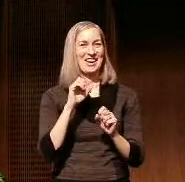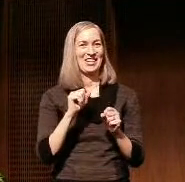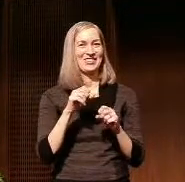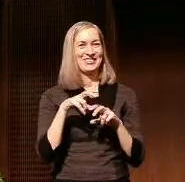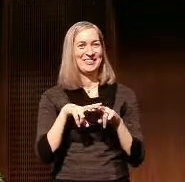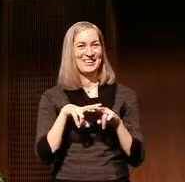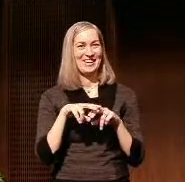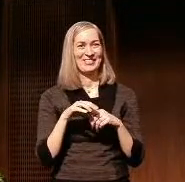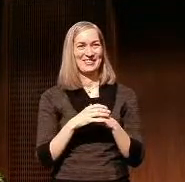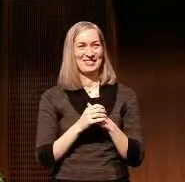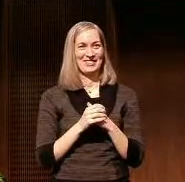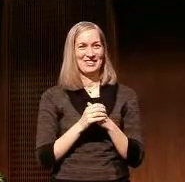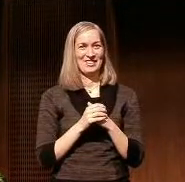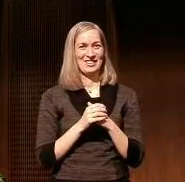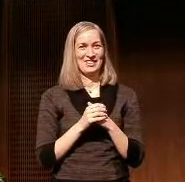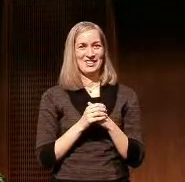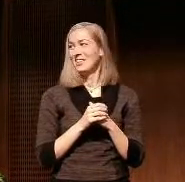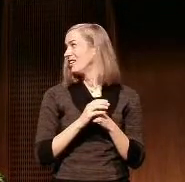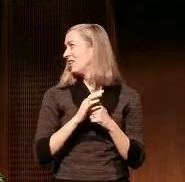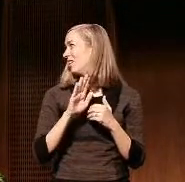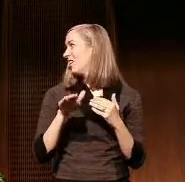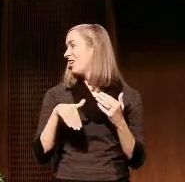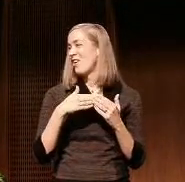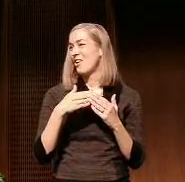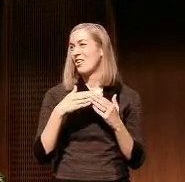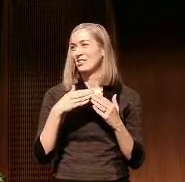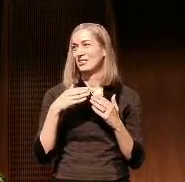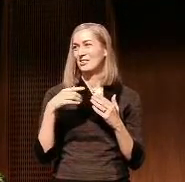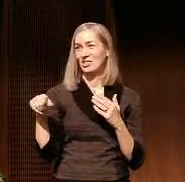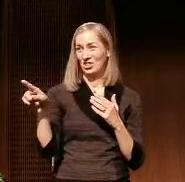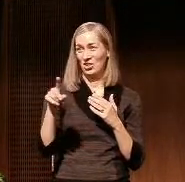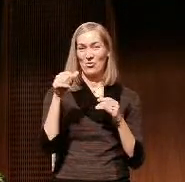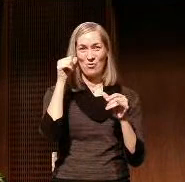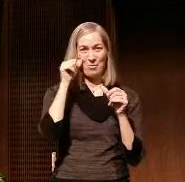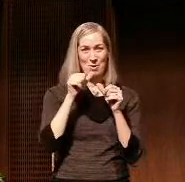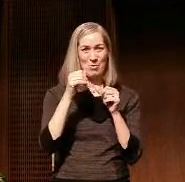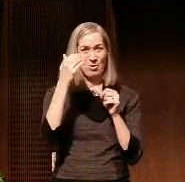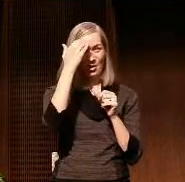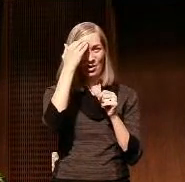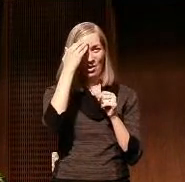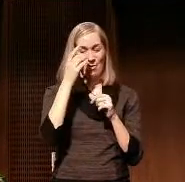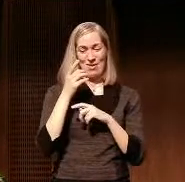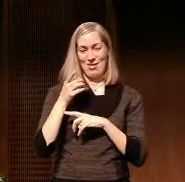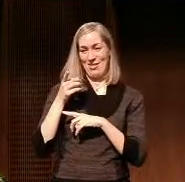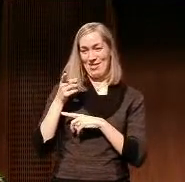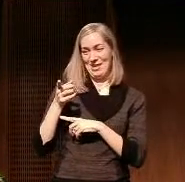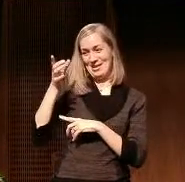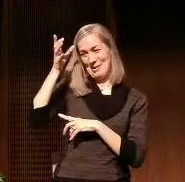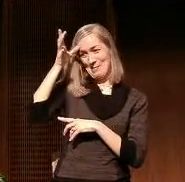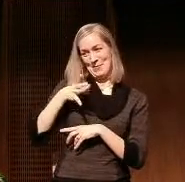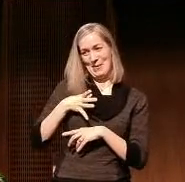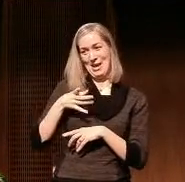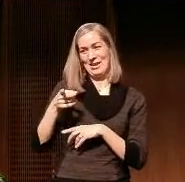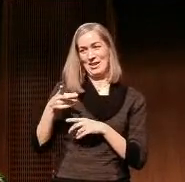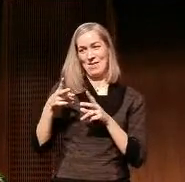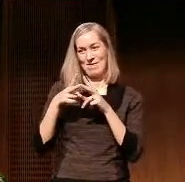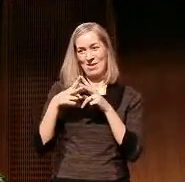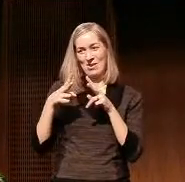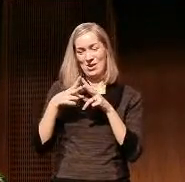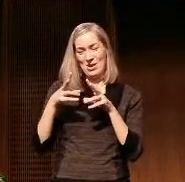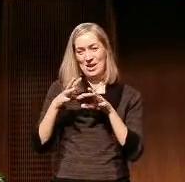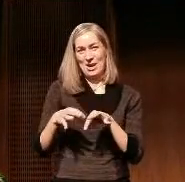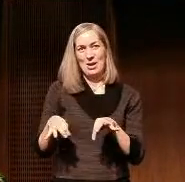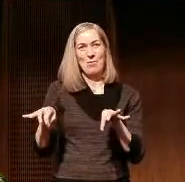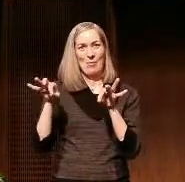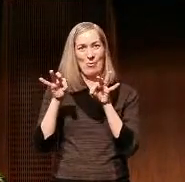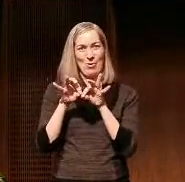All of you remember, and all of you know, that this man was very instrumental in all